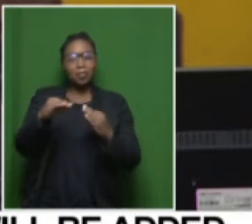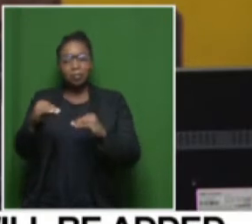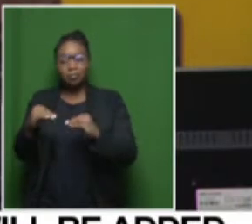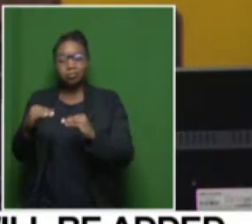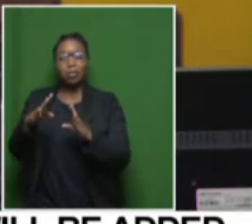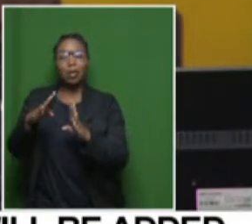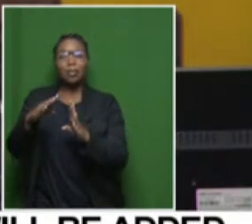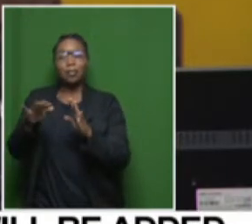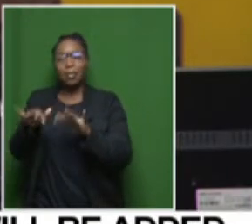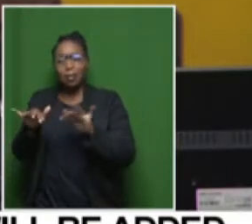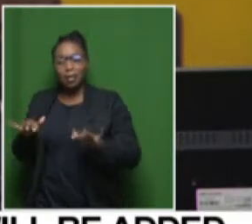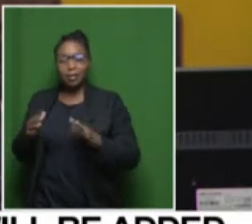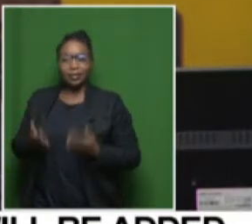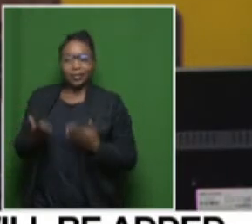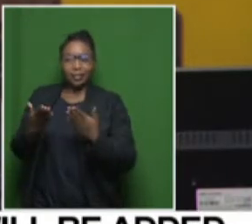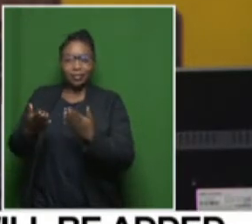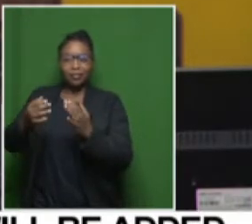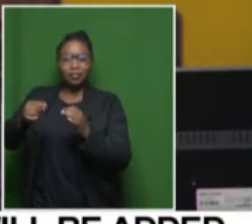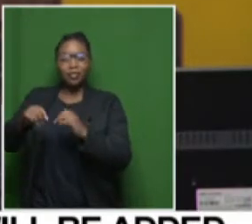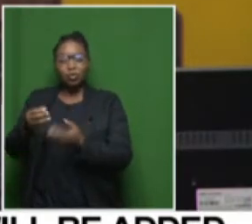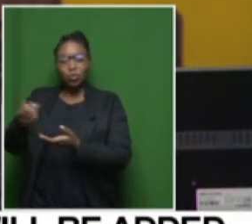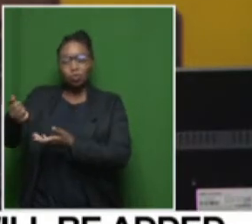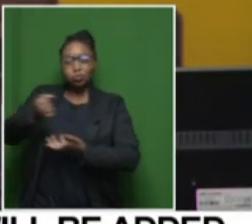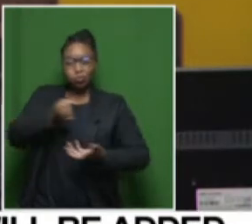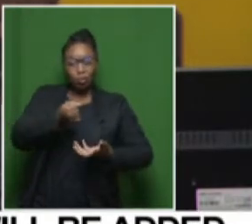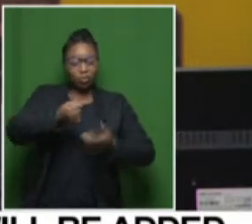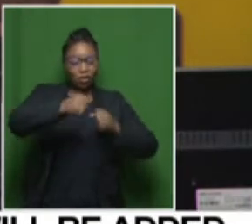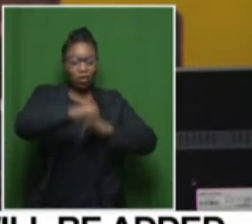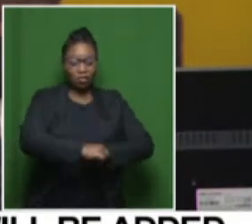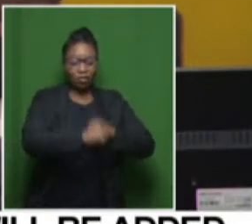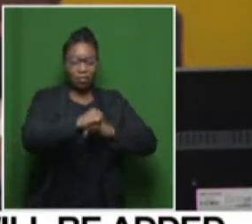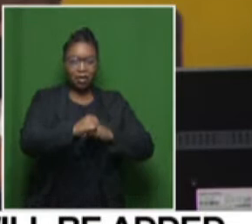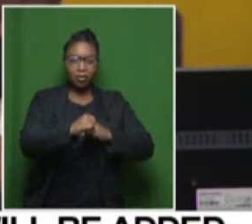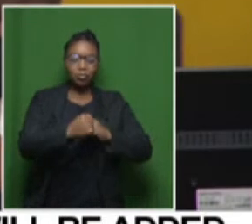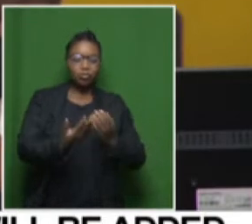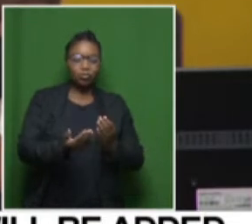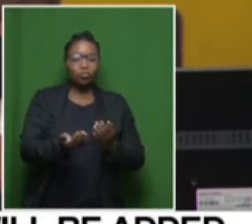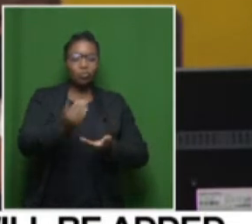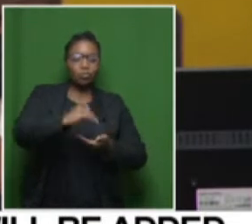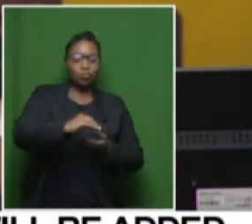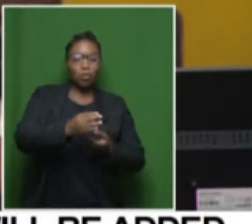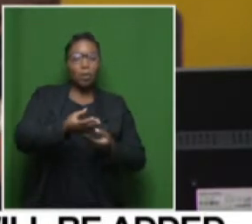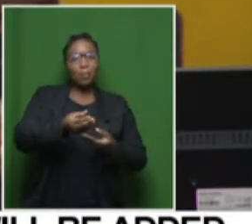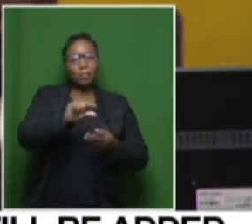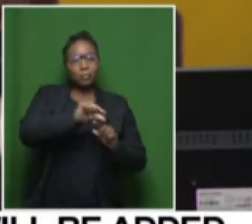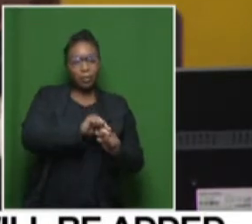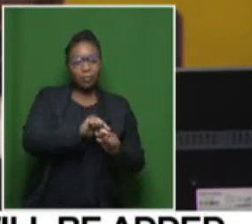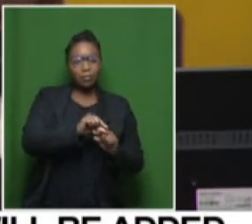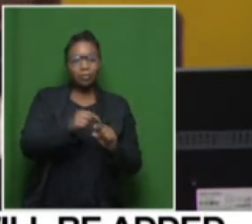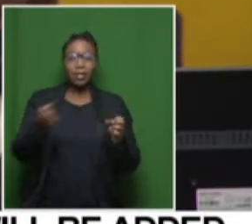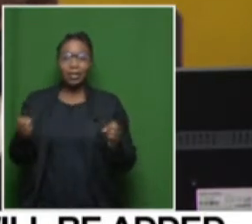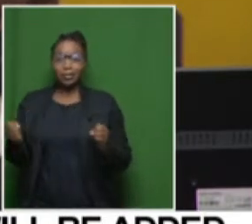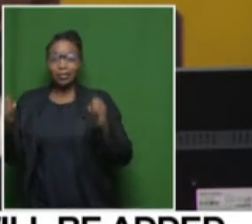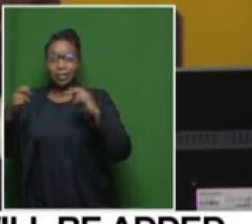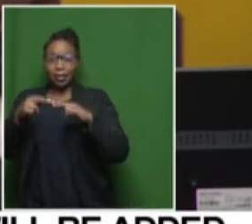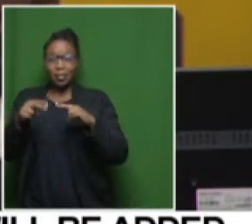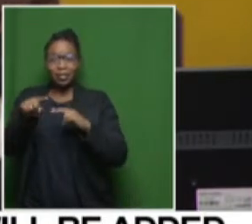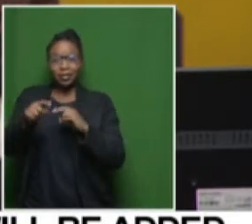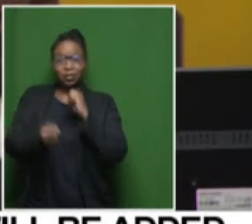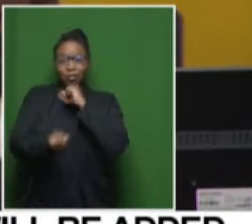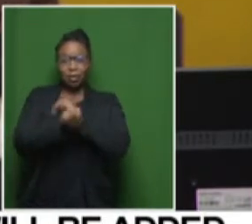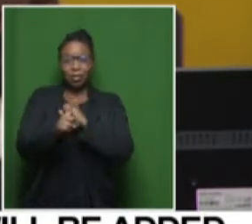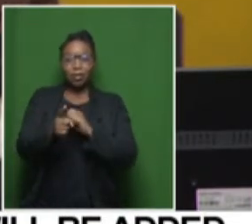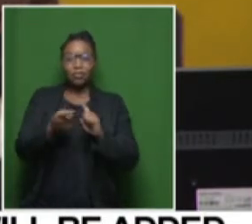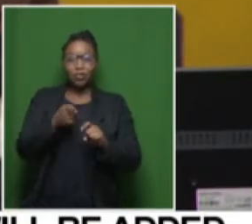Wage Agreement. A public sector labor summit is scheduled to take place as from